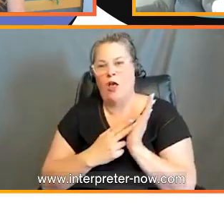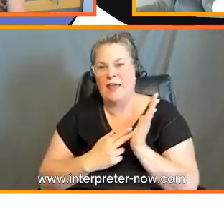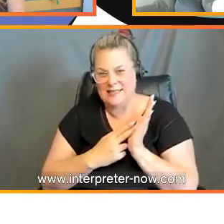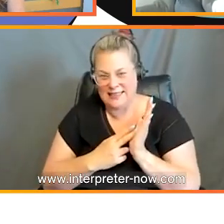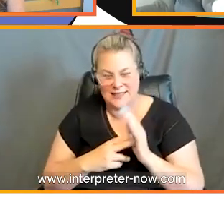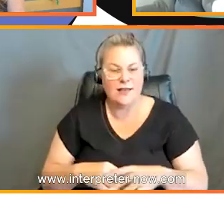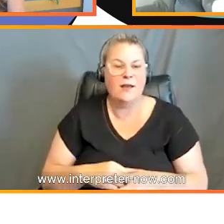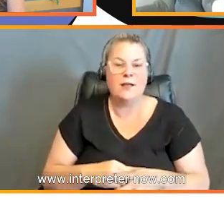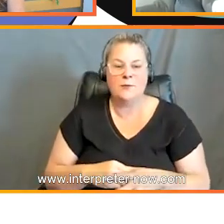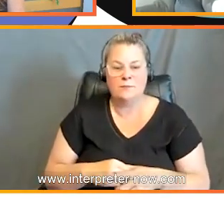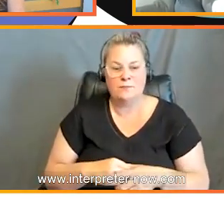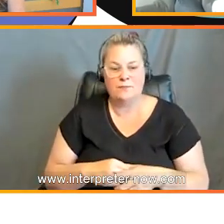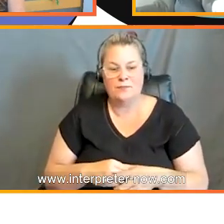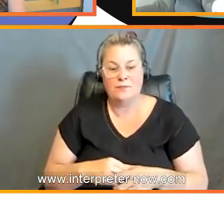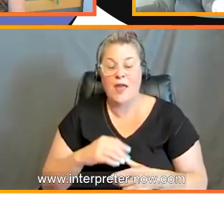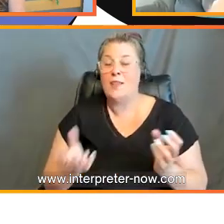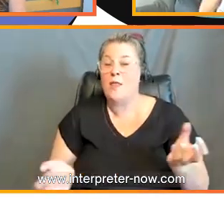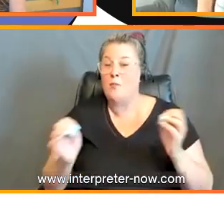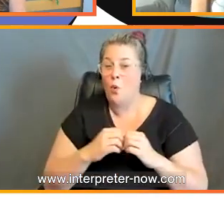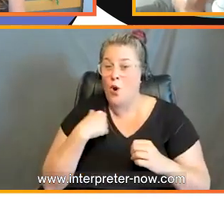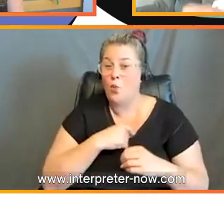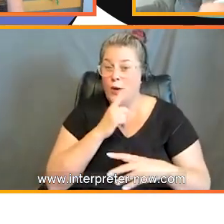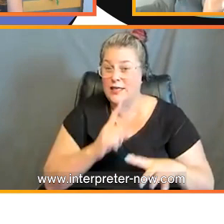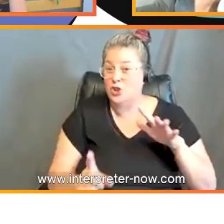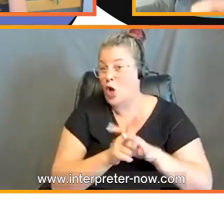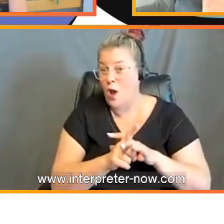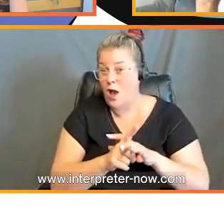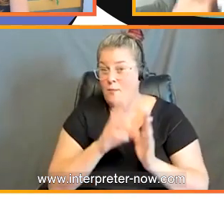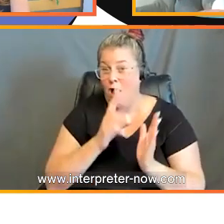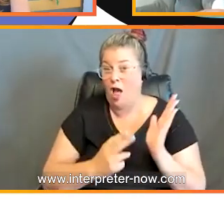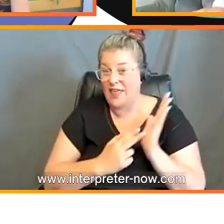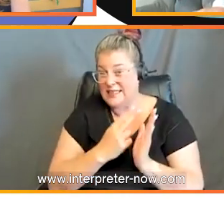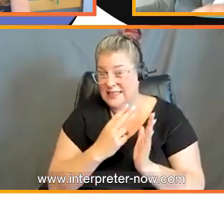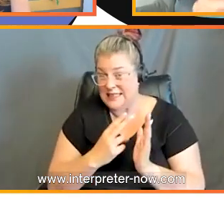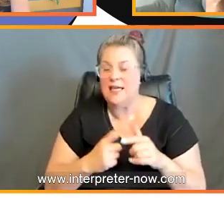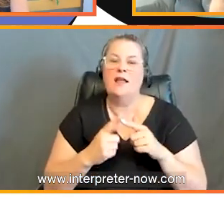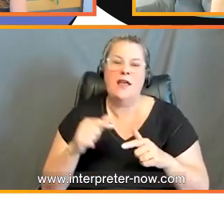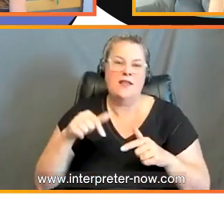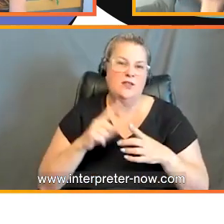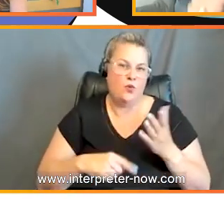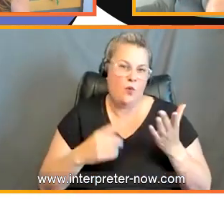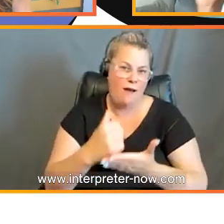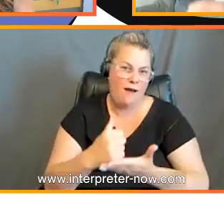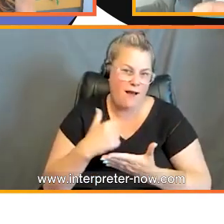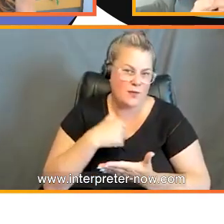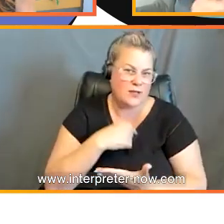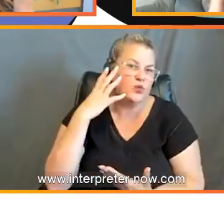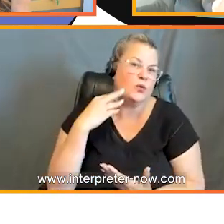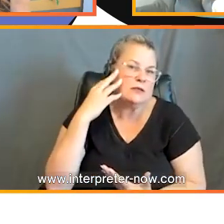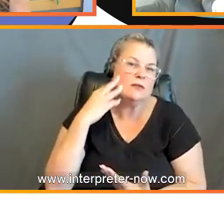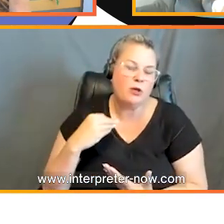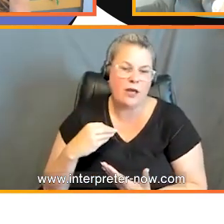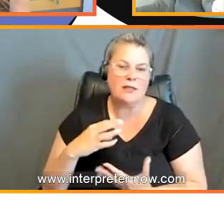are. We must be able to be authentic. And the more we show up authentically, this is what helps us